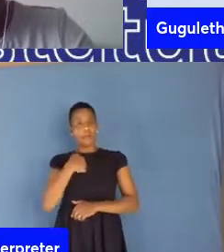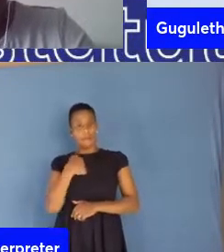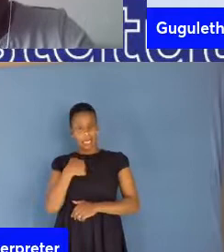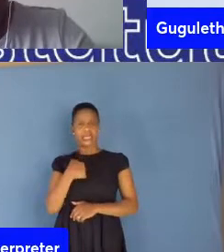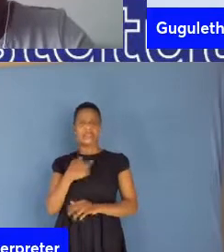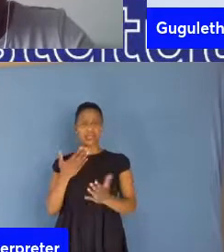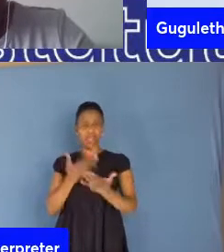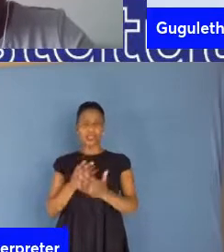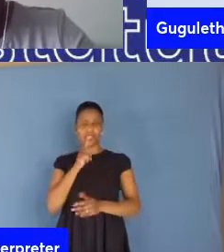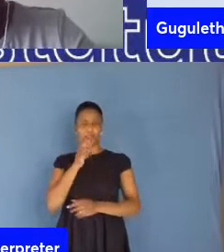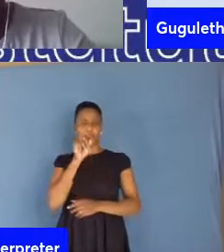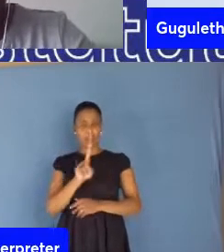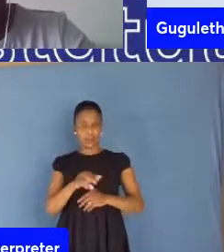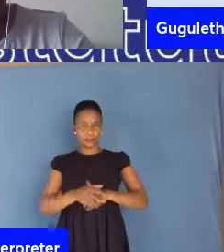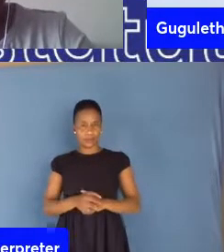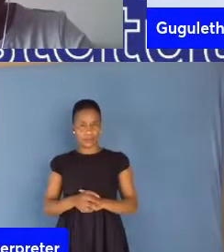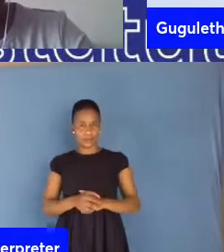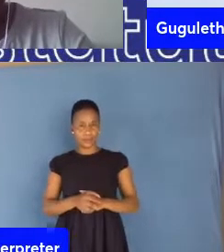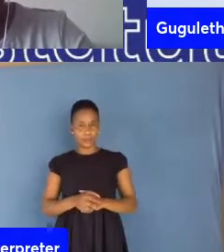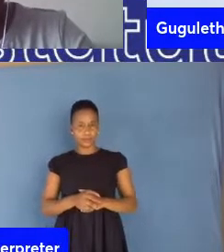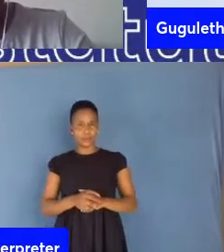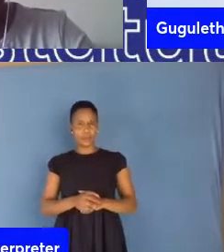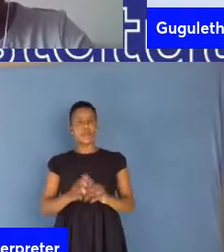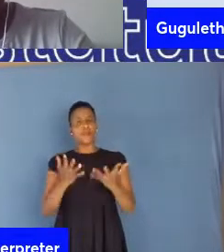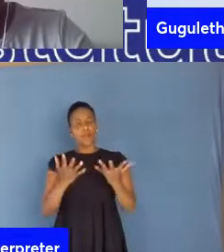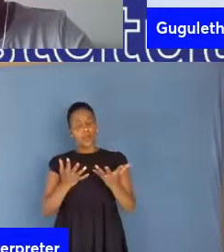just looks at how we are raised as boys,